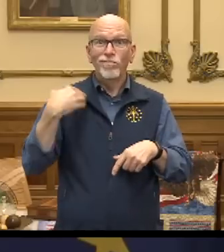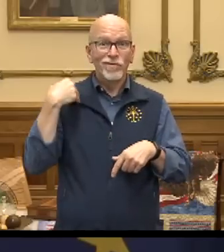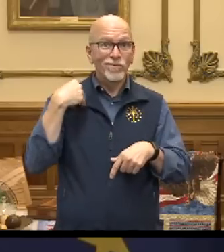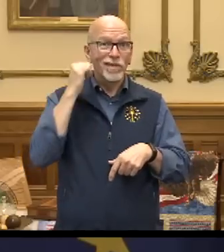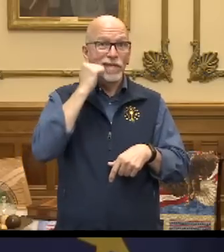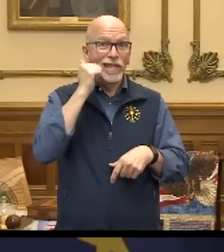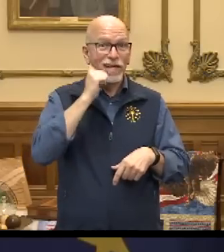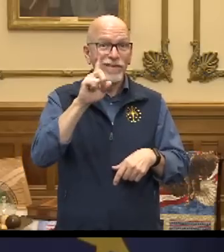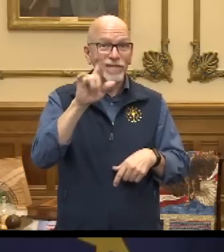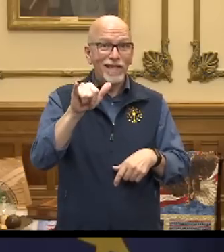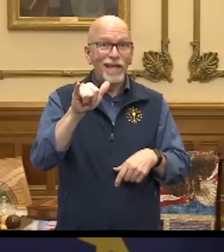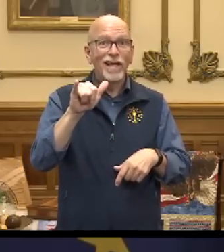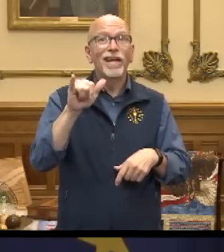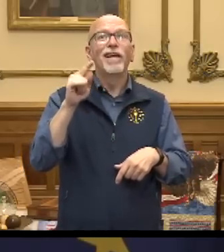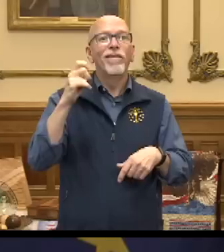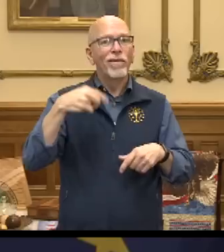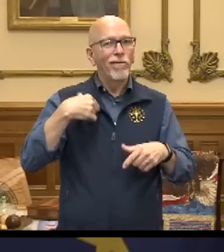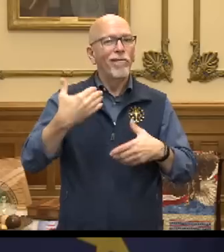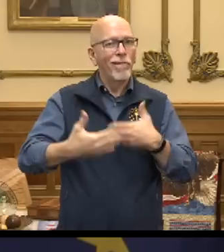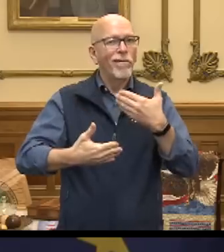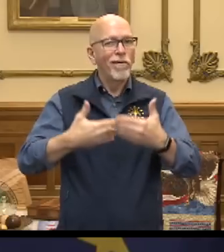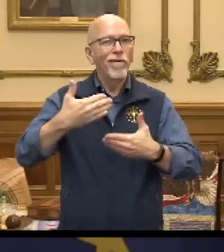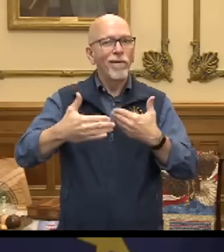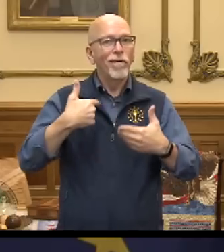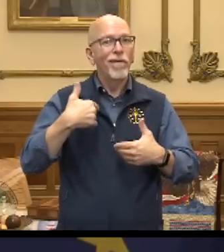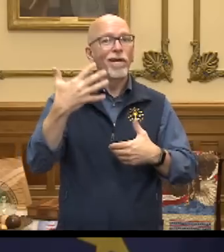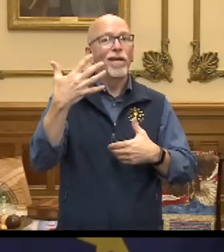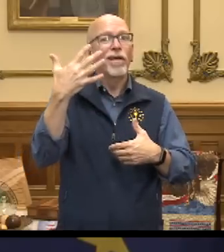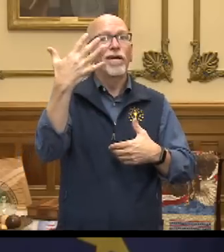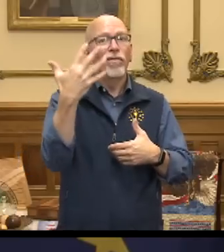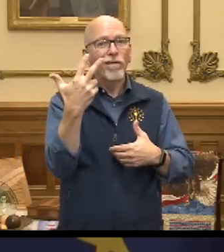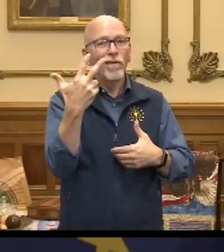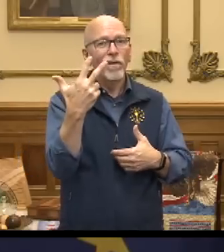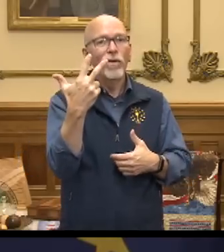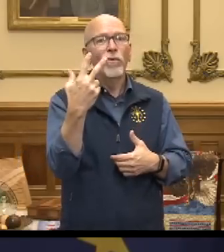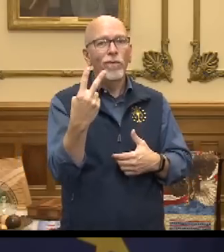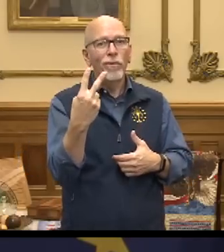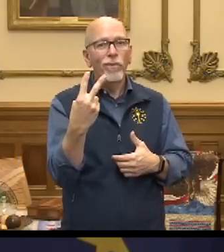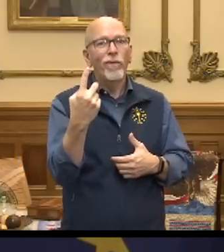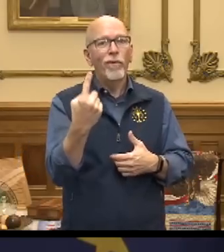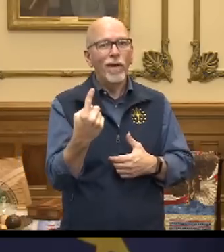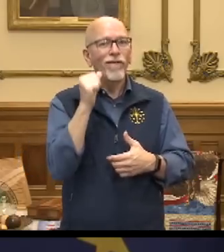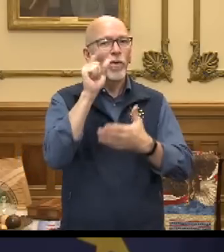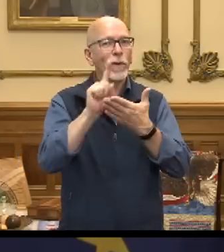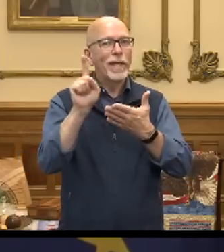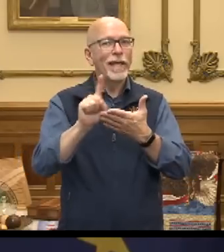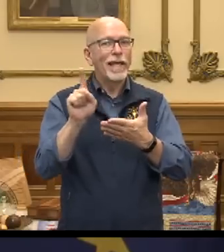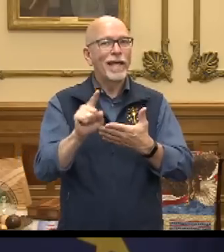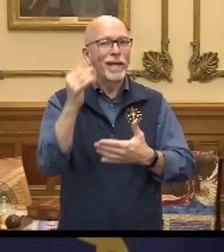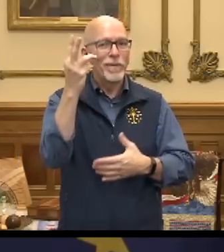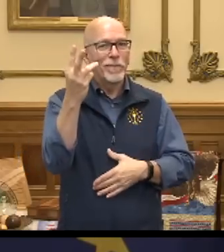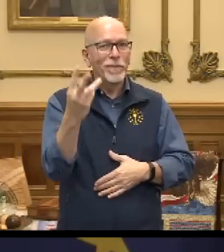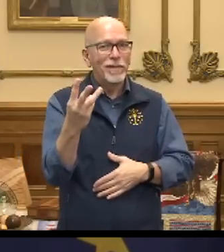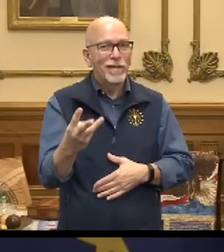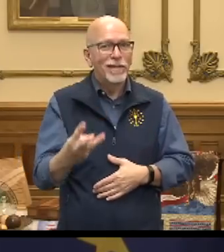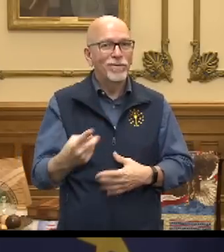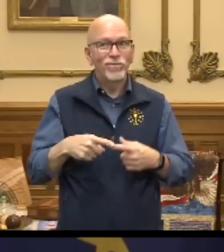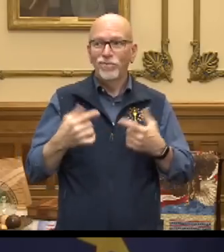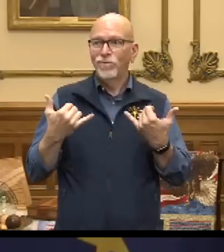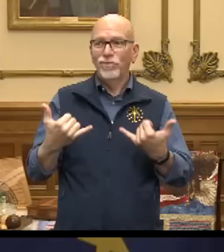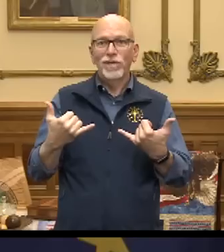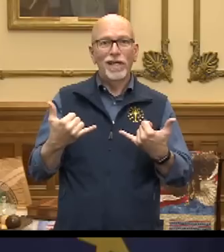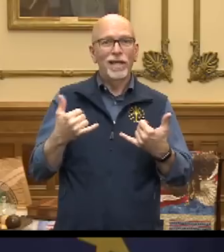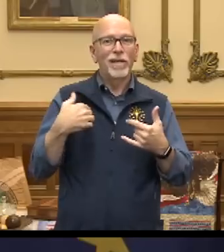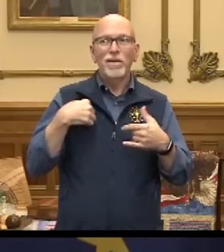frankly, and then as we progressed, we went to 3 times a week, 2 times a week, and then weekly, where we find ourselves today. But as